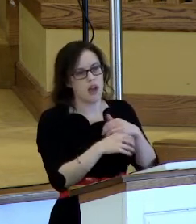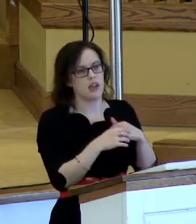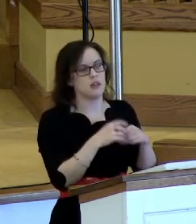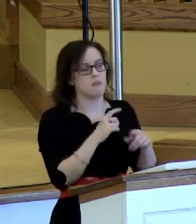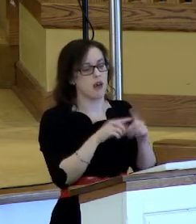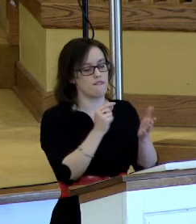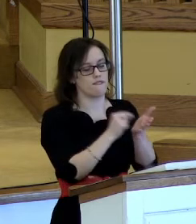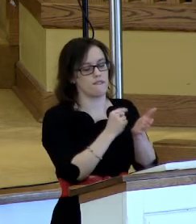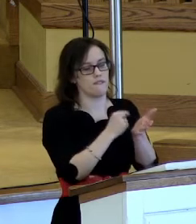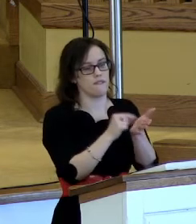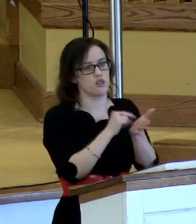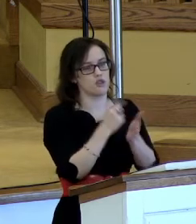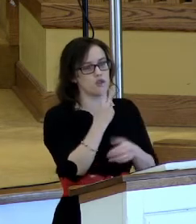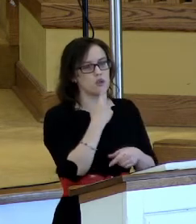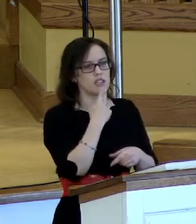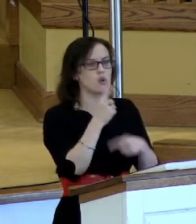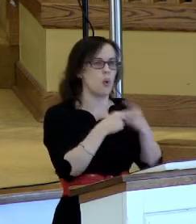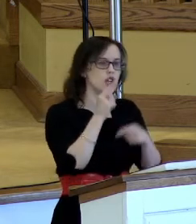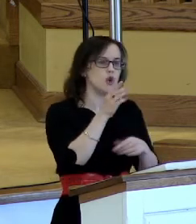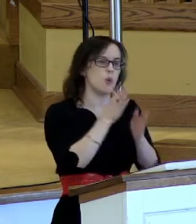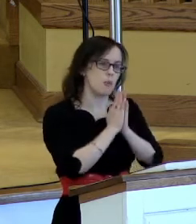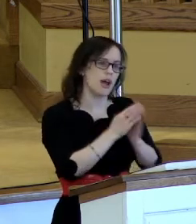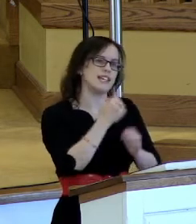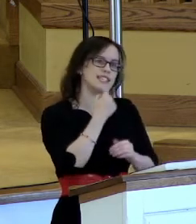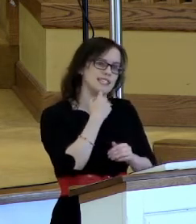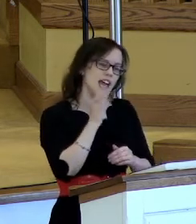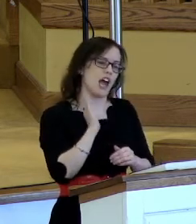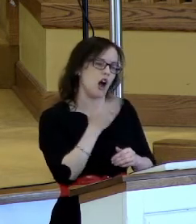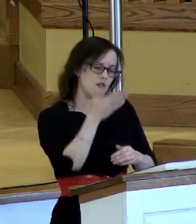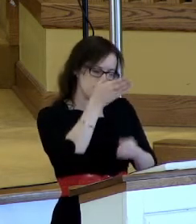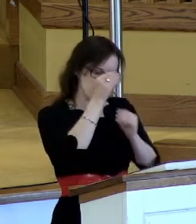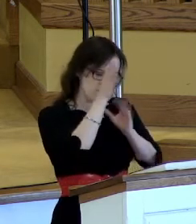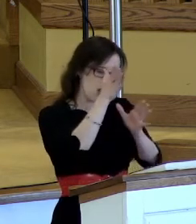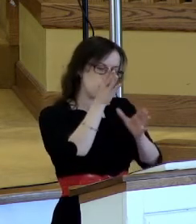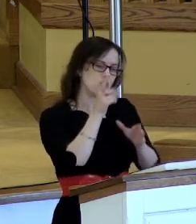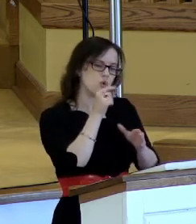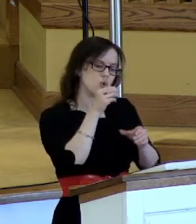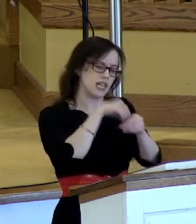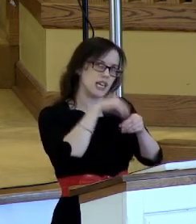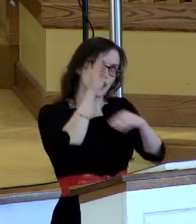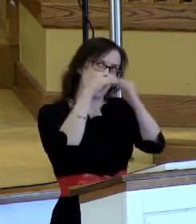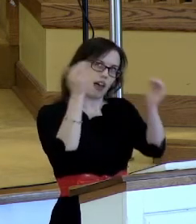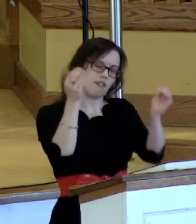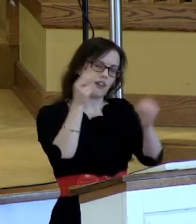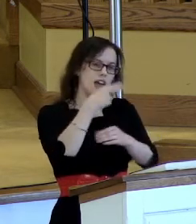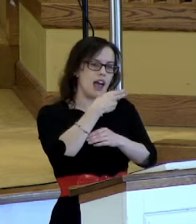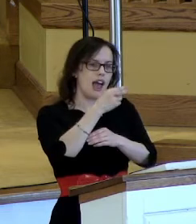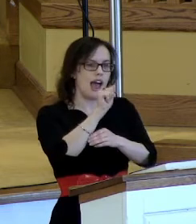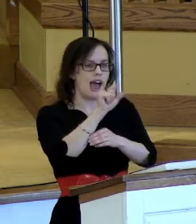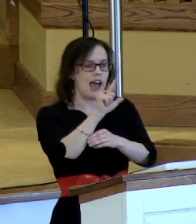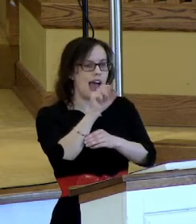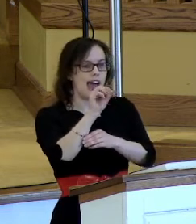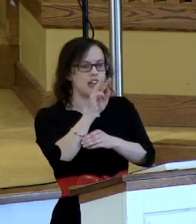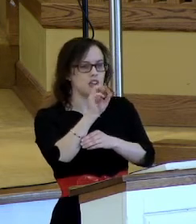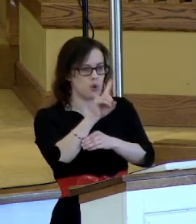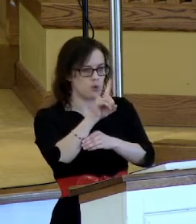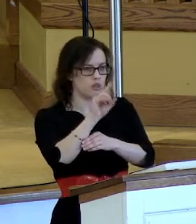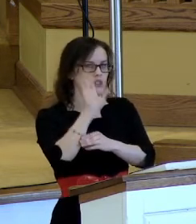unto them, when ye pray, say, our Father which art in heaven, here it is, hallowed be thy